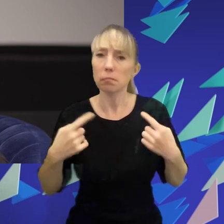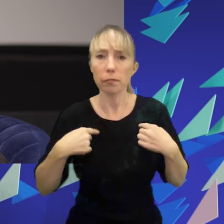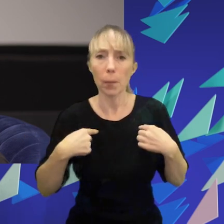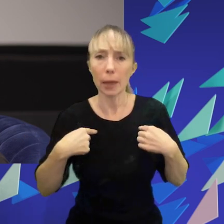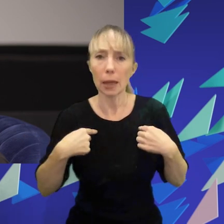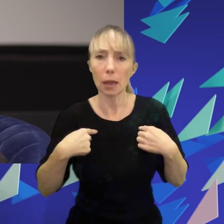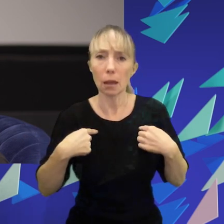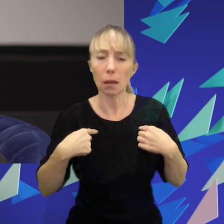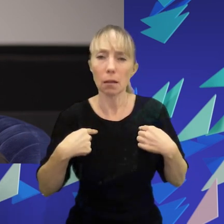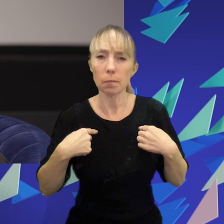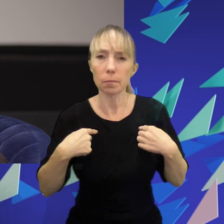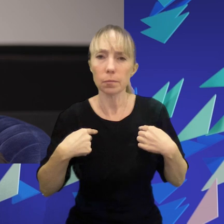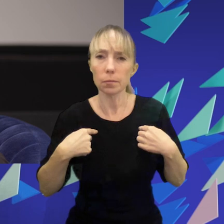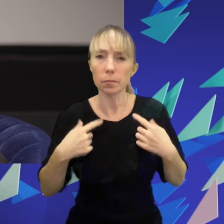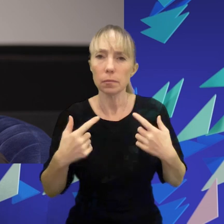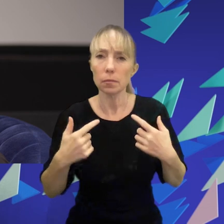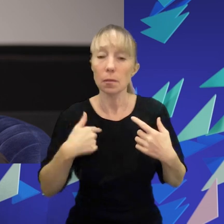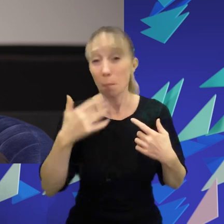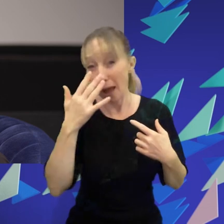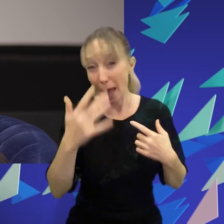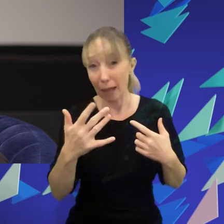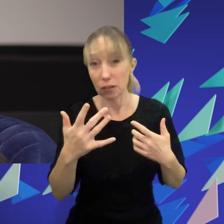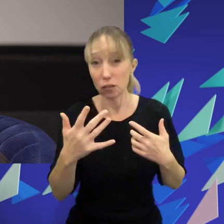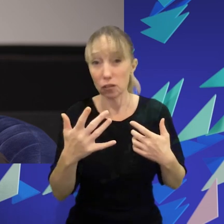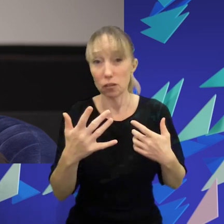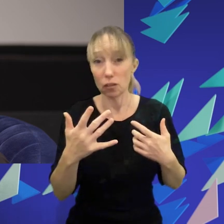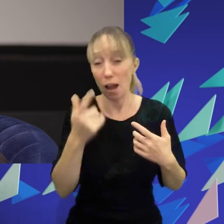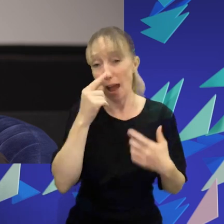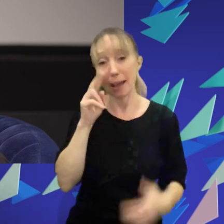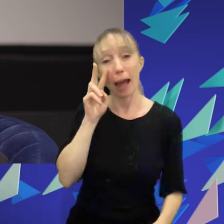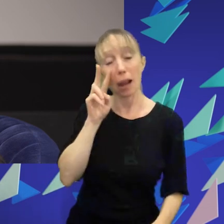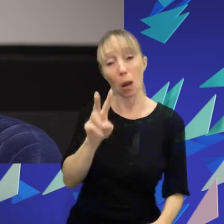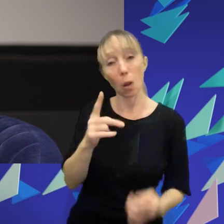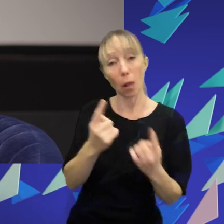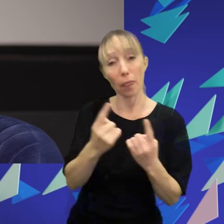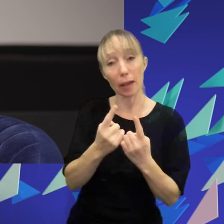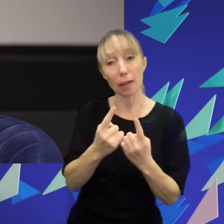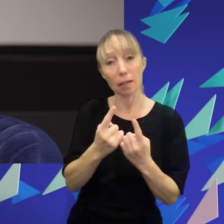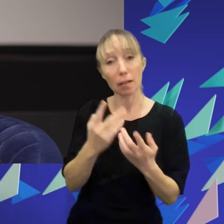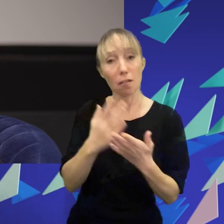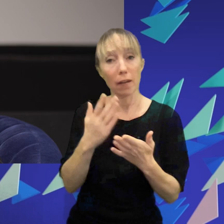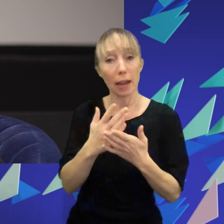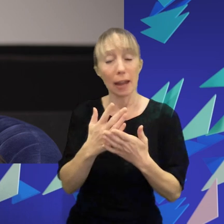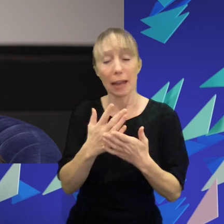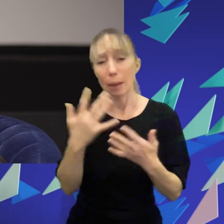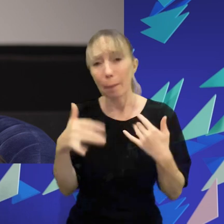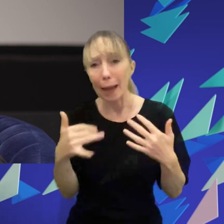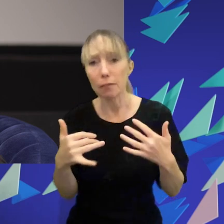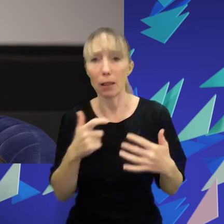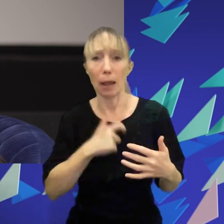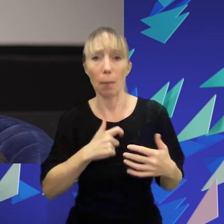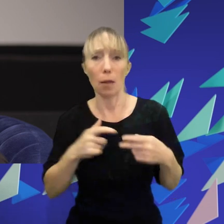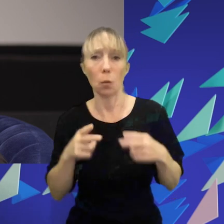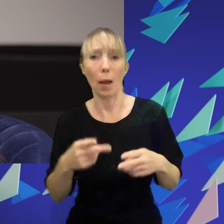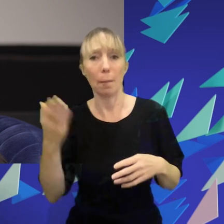me, as because my age, I can, in a way, observe things that probably were very dramatic or very painful in a personal